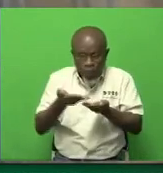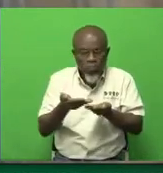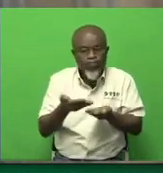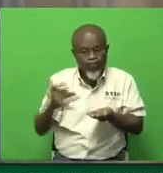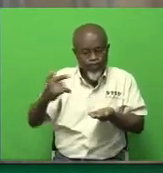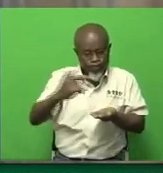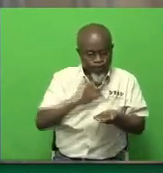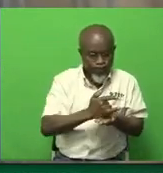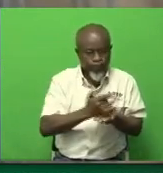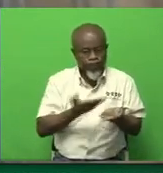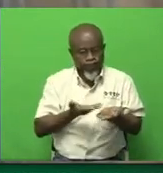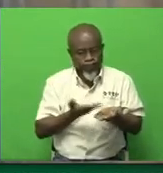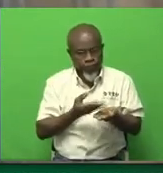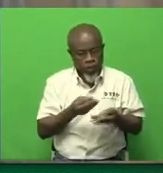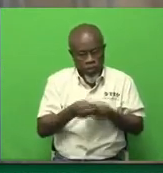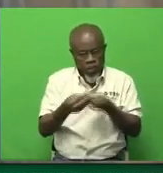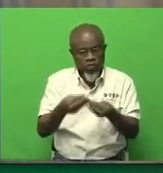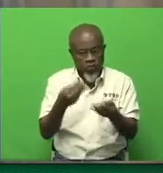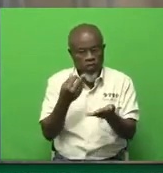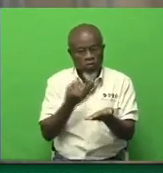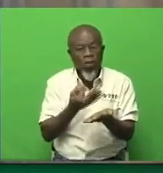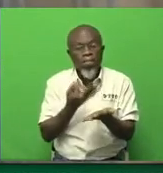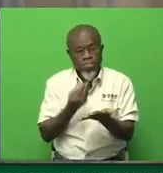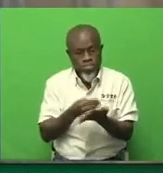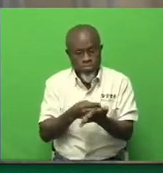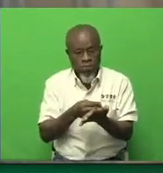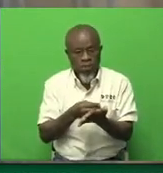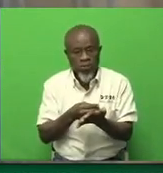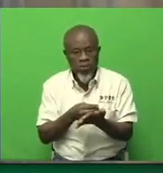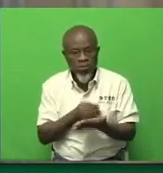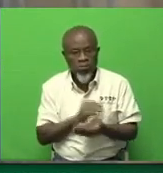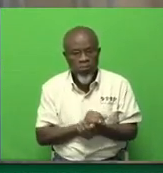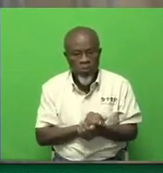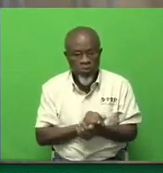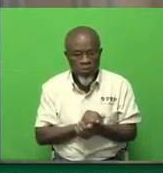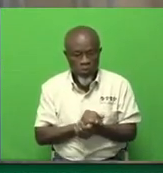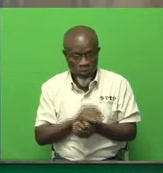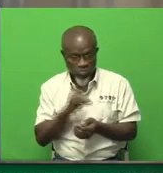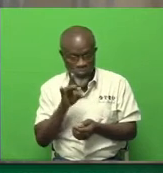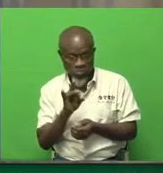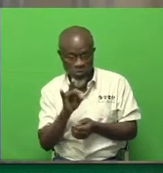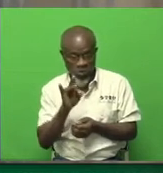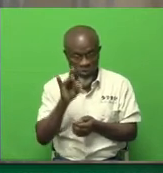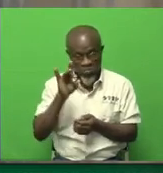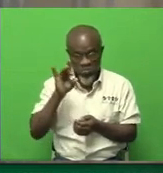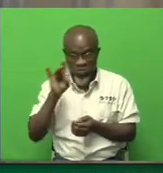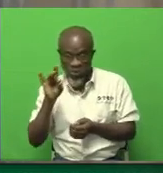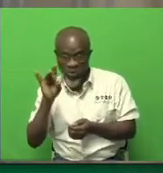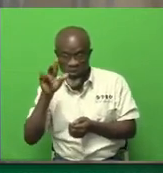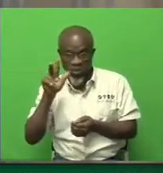of the companies who have been in receipt of the 883 U.S million dollars